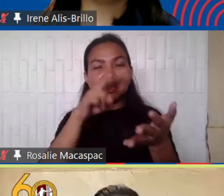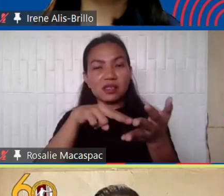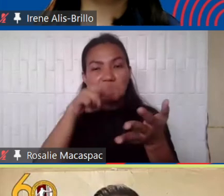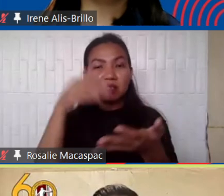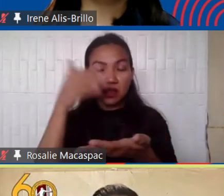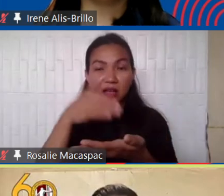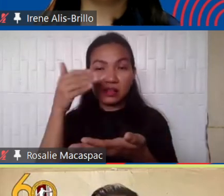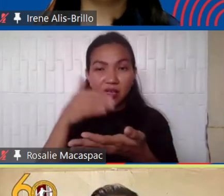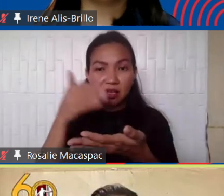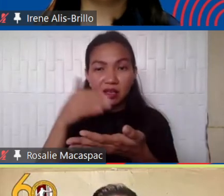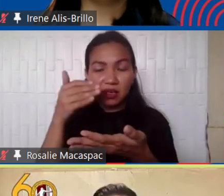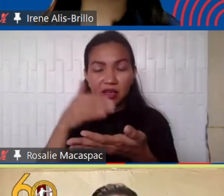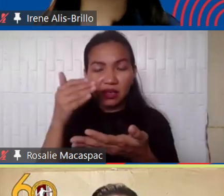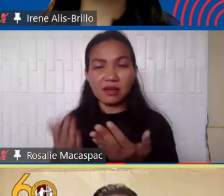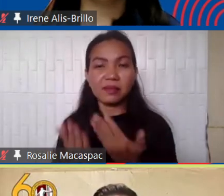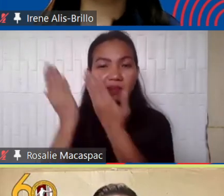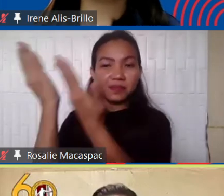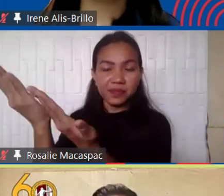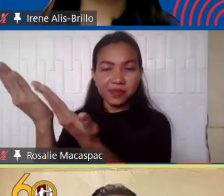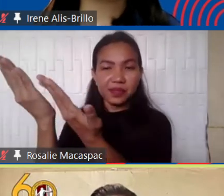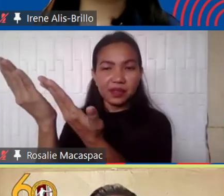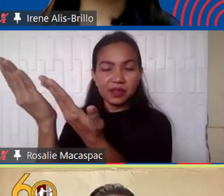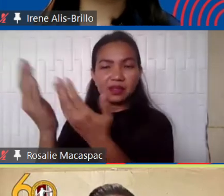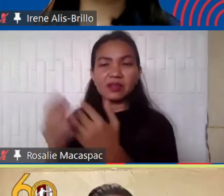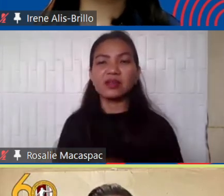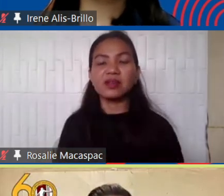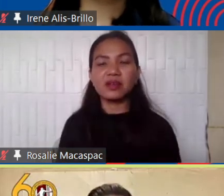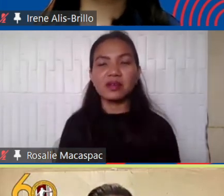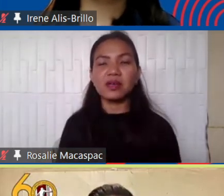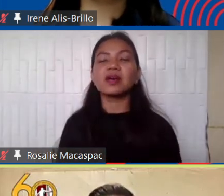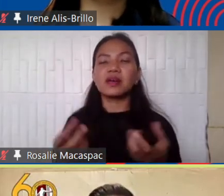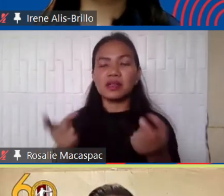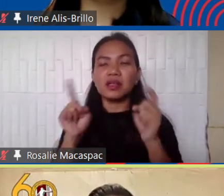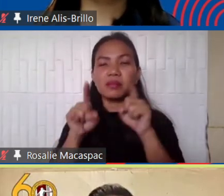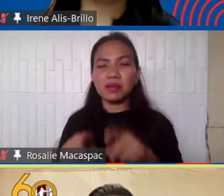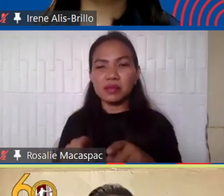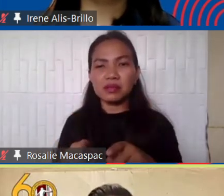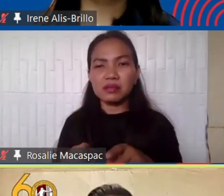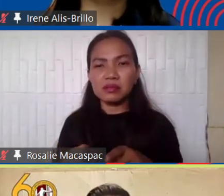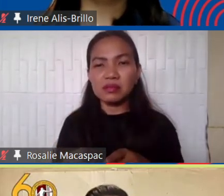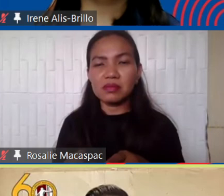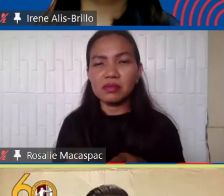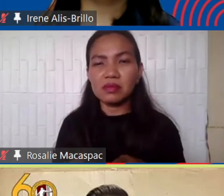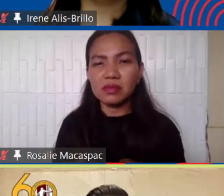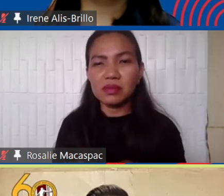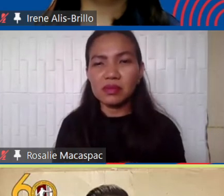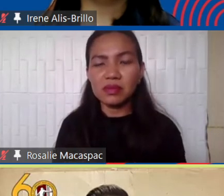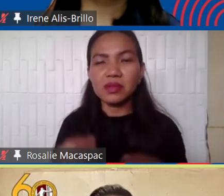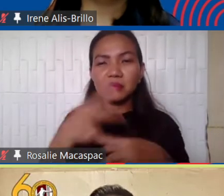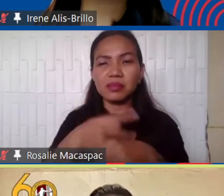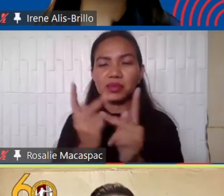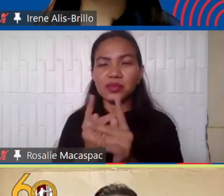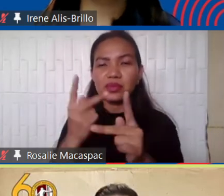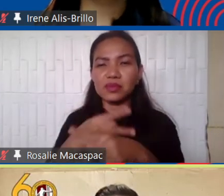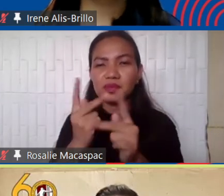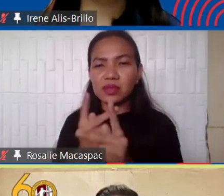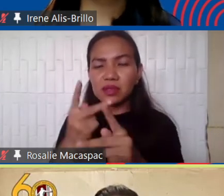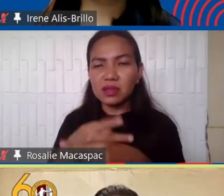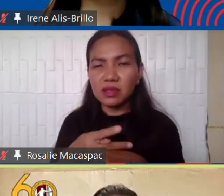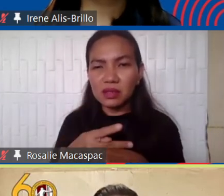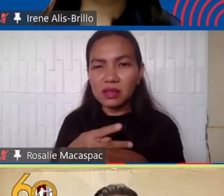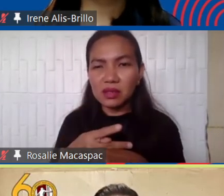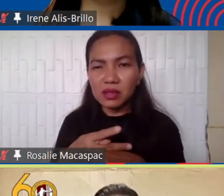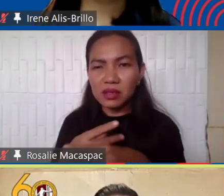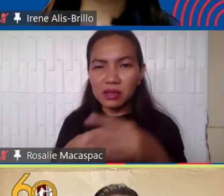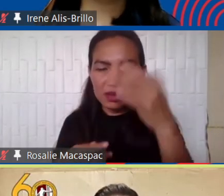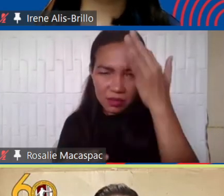there's vetting of information there, but it's just so happened that these conferences really doesn't produce proceedings. That's why you can